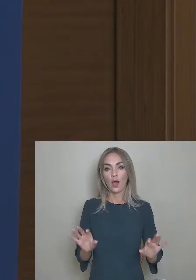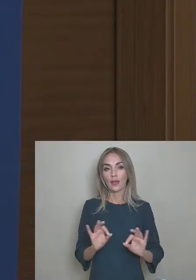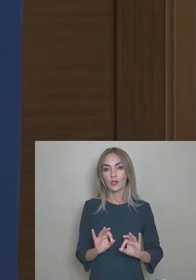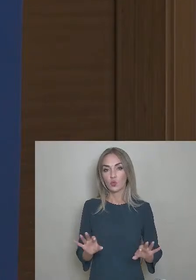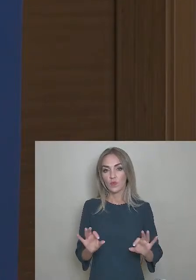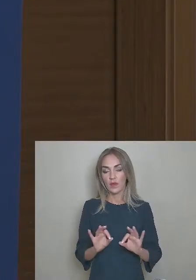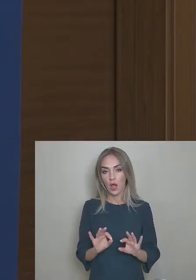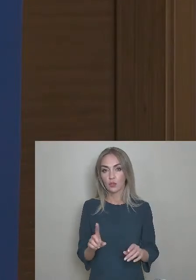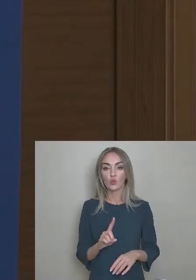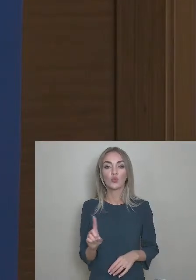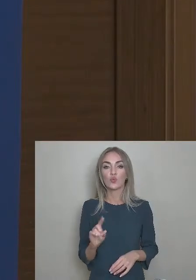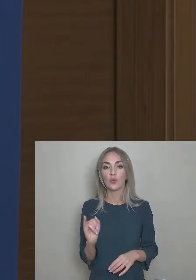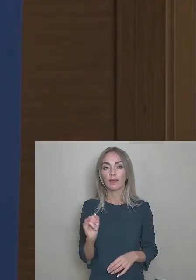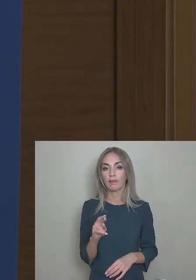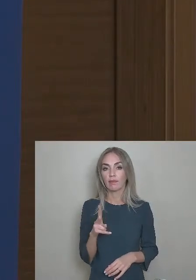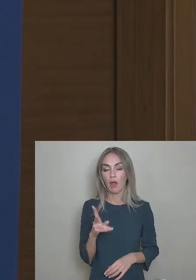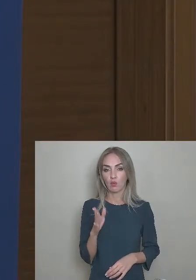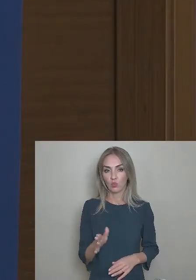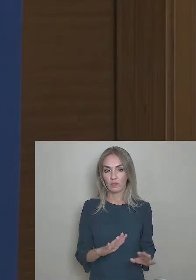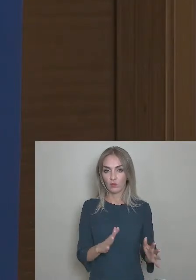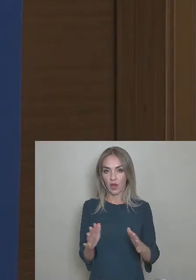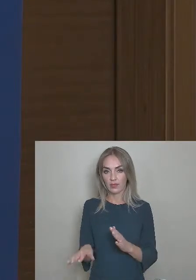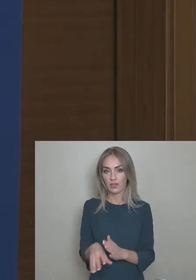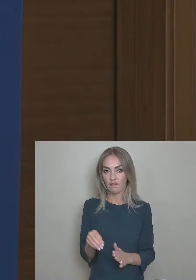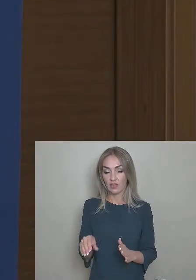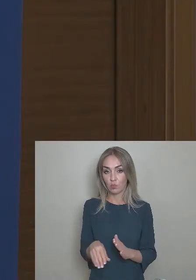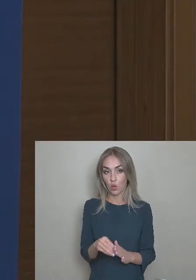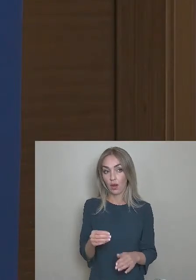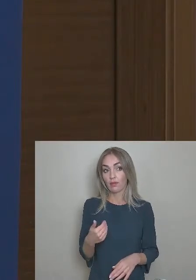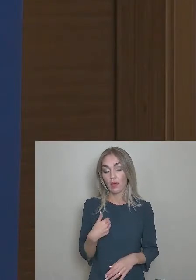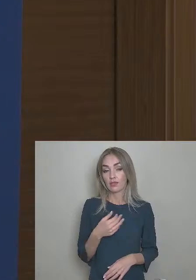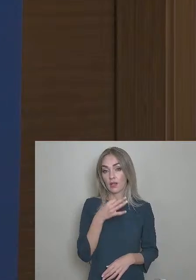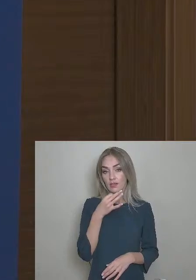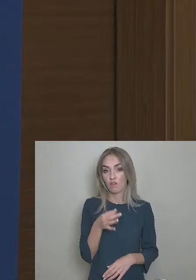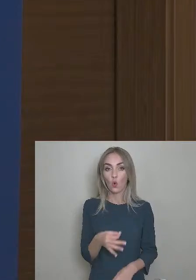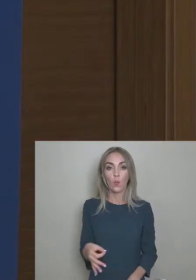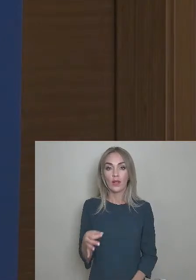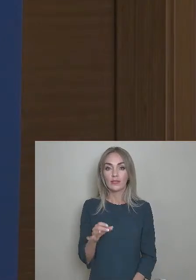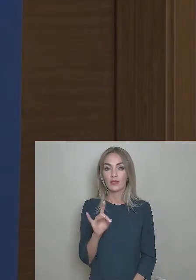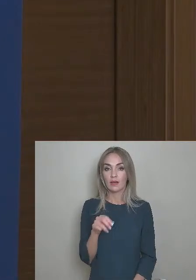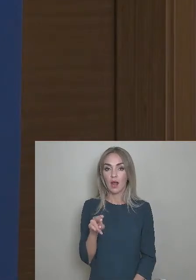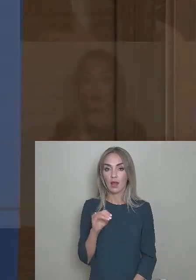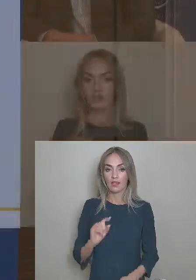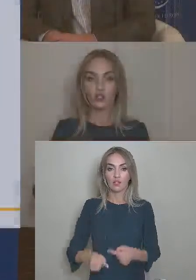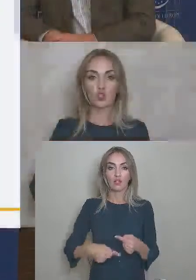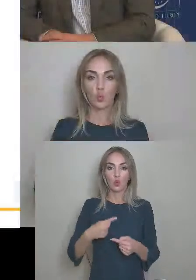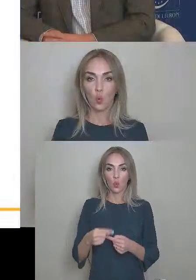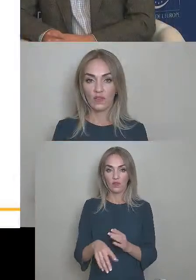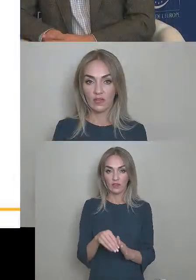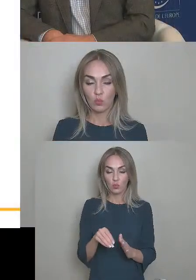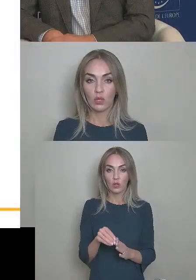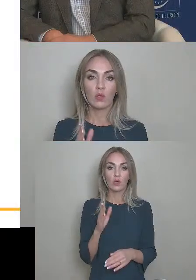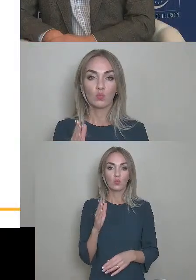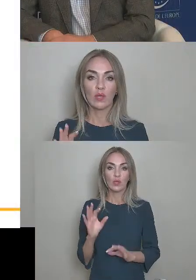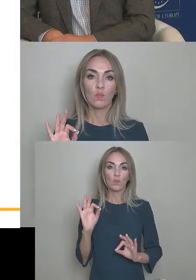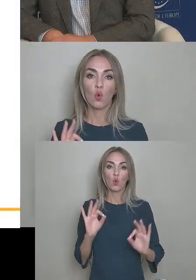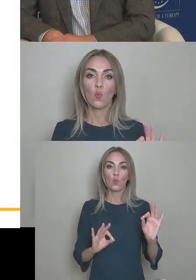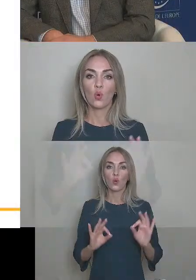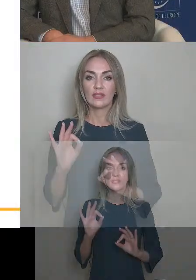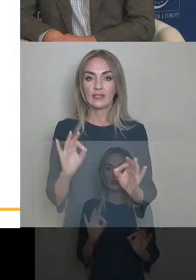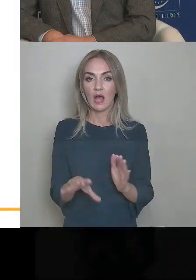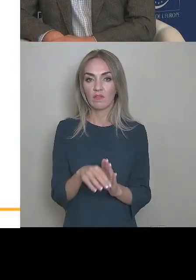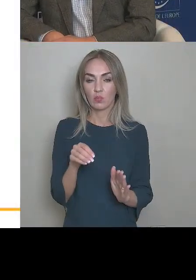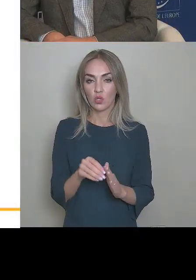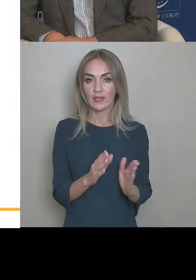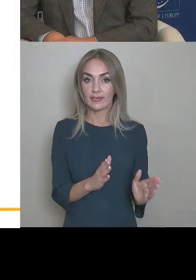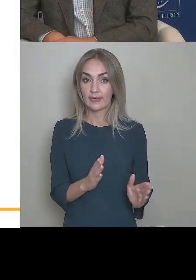well, if I would like to characterize them briefly and tell you what's going to happen in the elections, I would emphasize the following. Oblast councils,